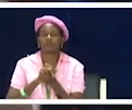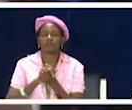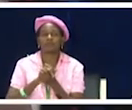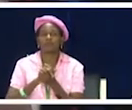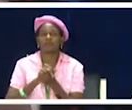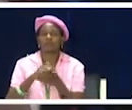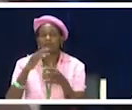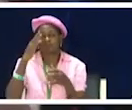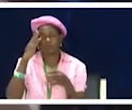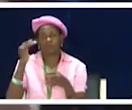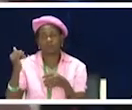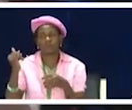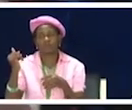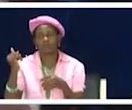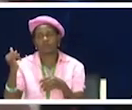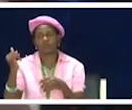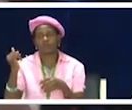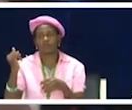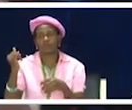Why?